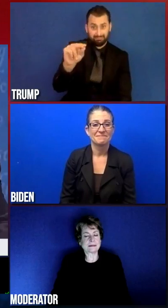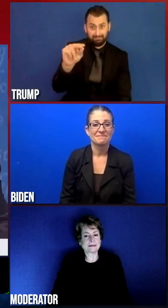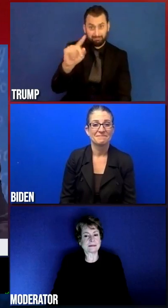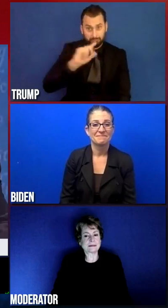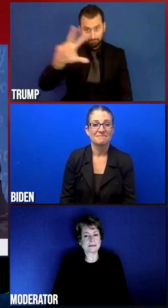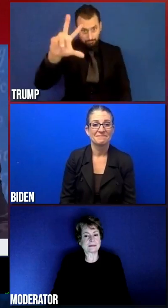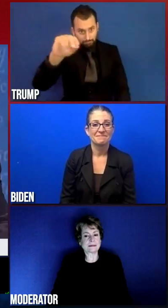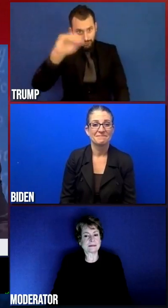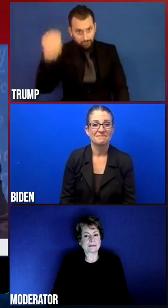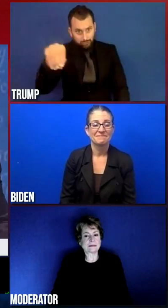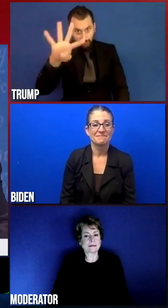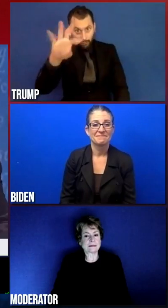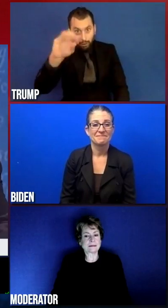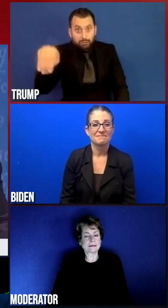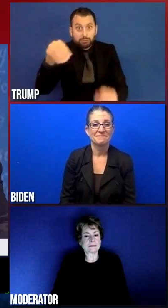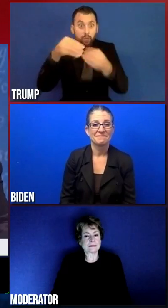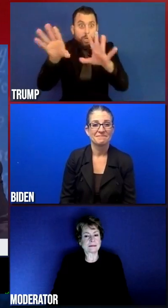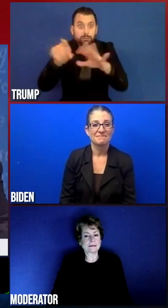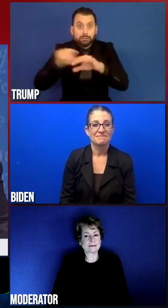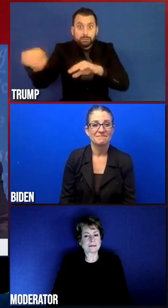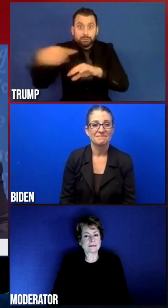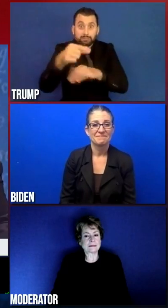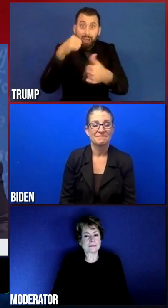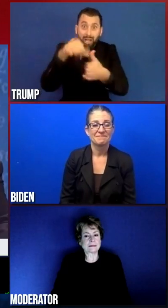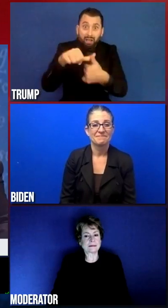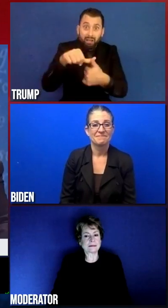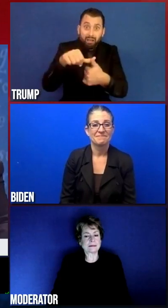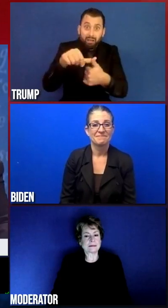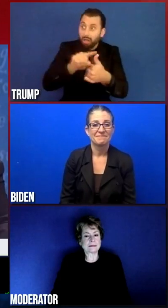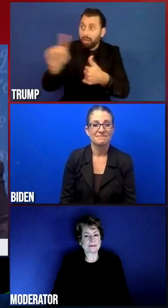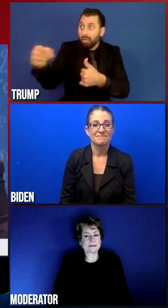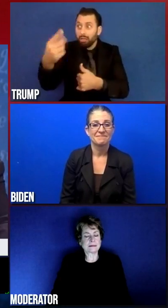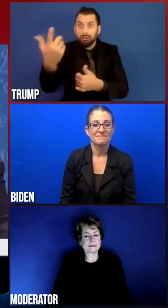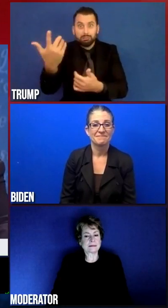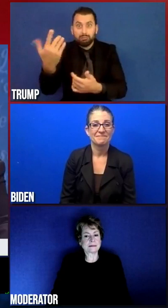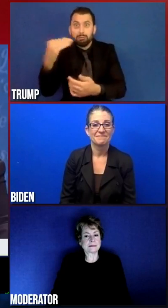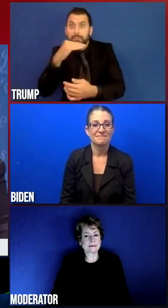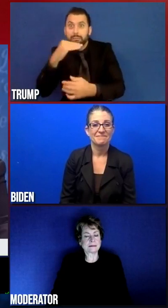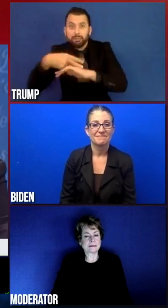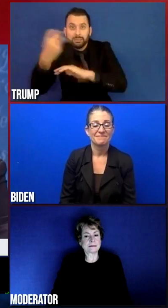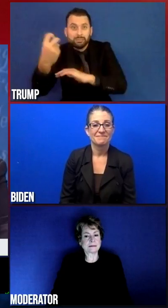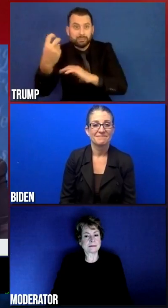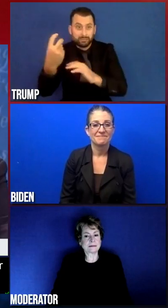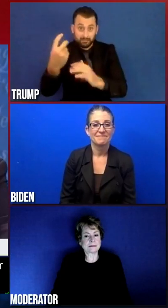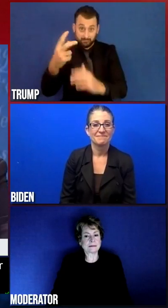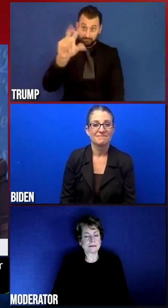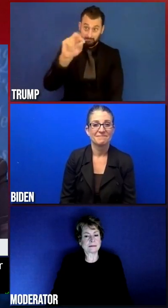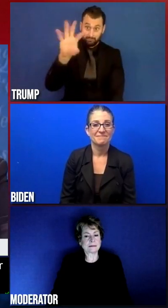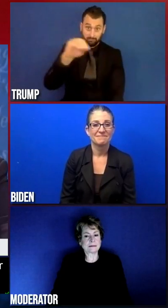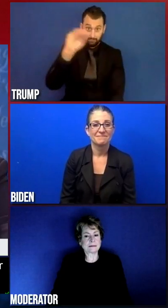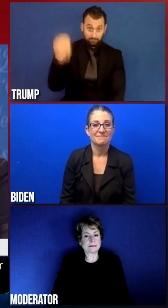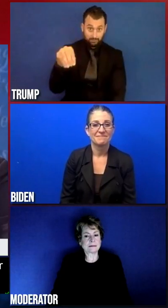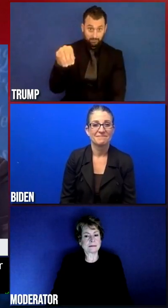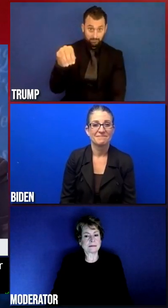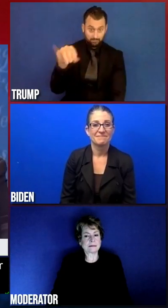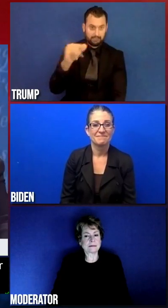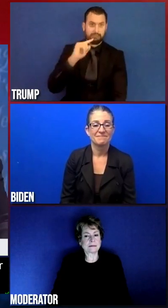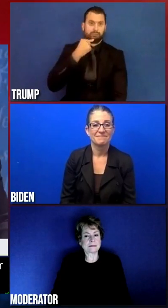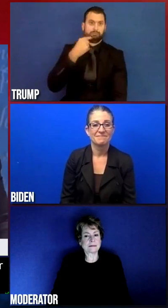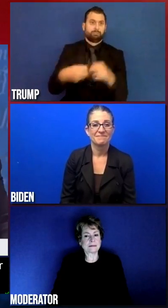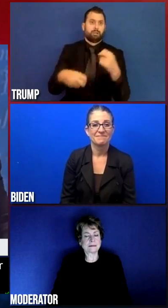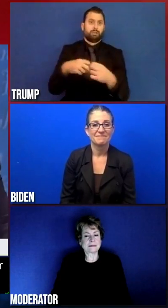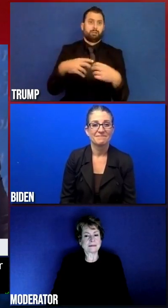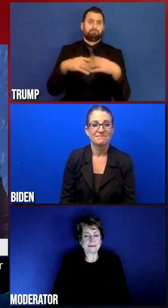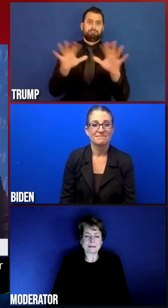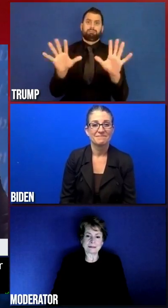have your ballot in by November 10th. November 10th. That means that's 7 days after the election, in